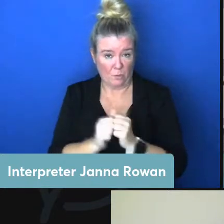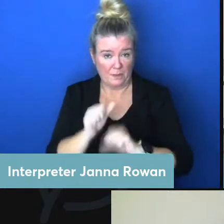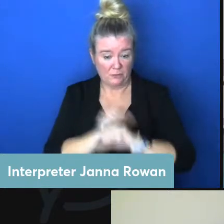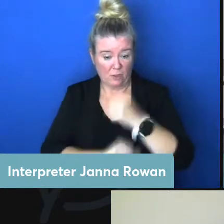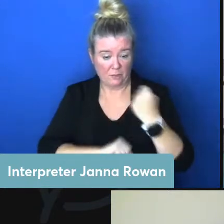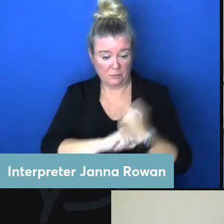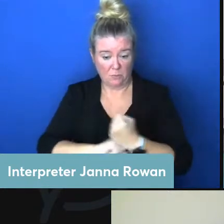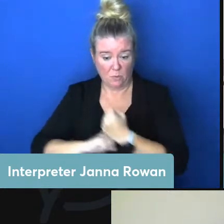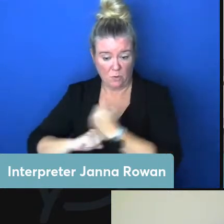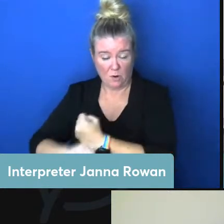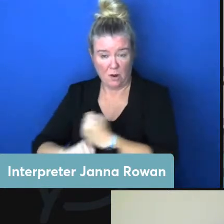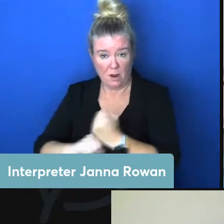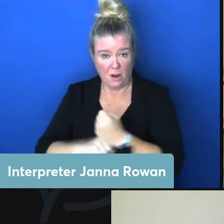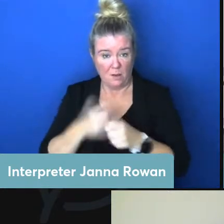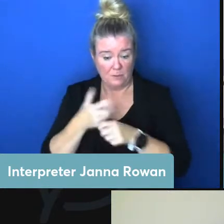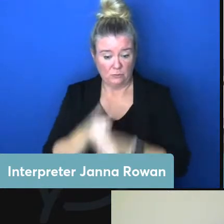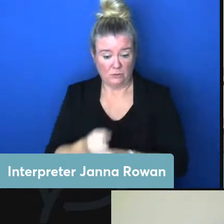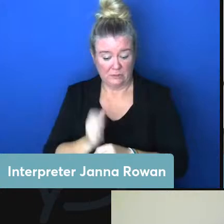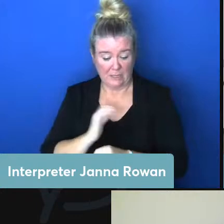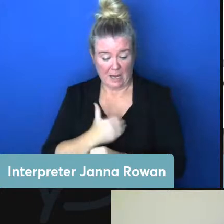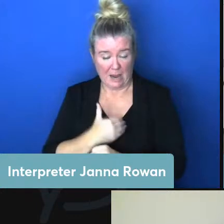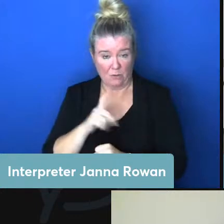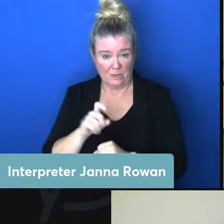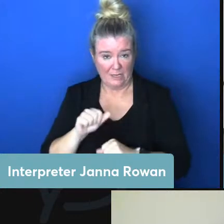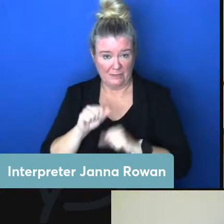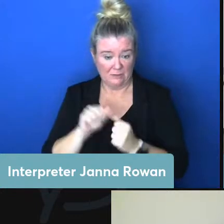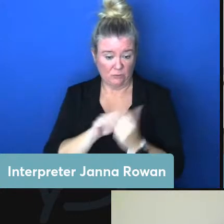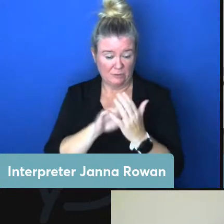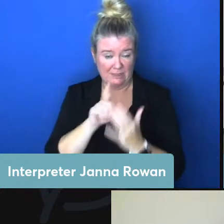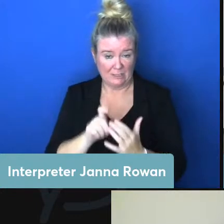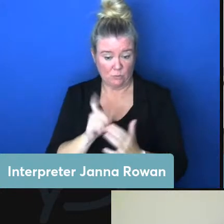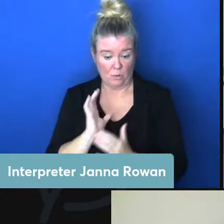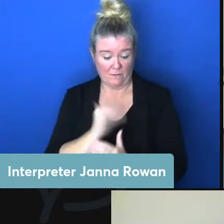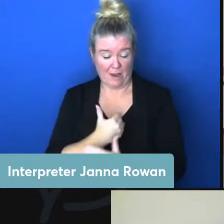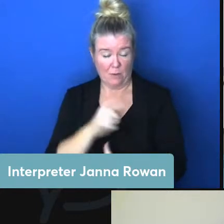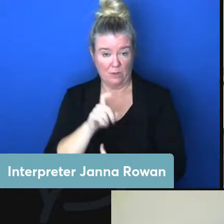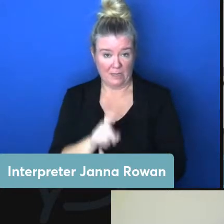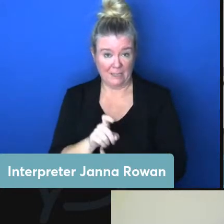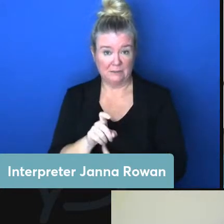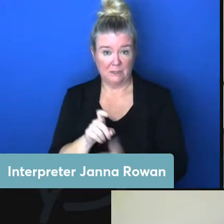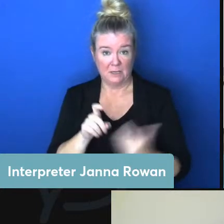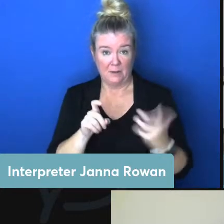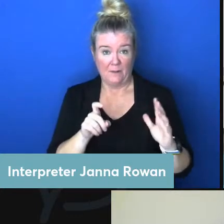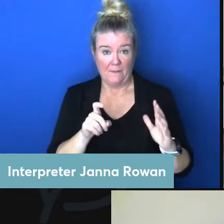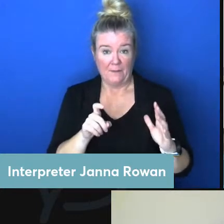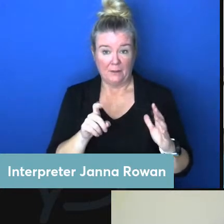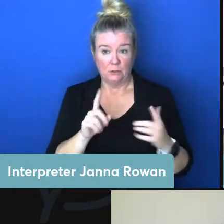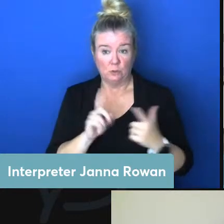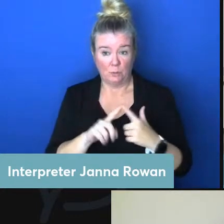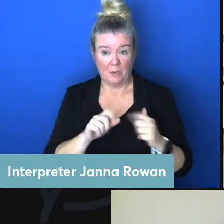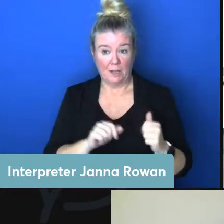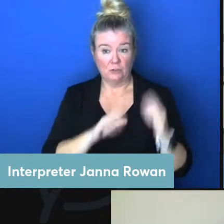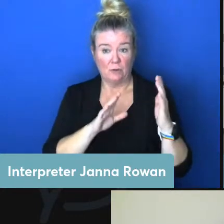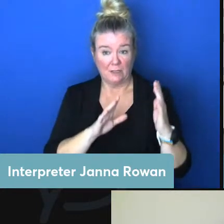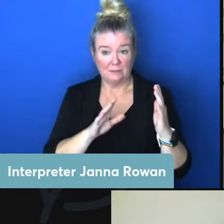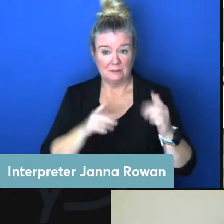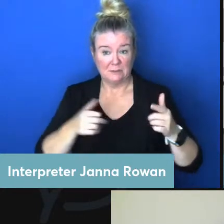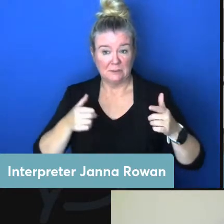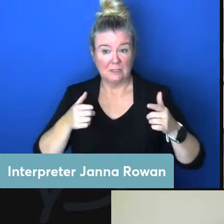in addressing our needs. So I think once the needs have been able to be addressed and